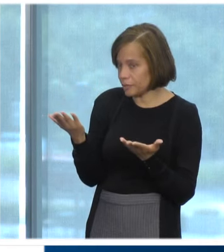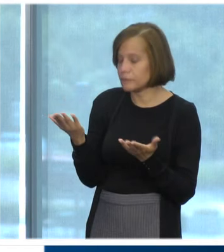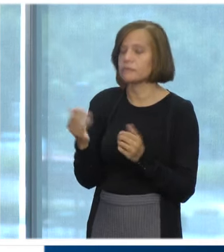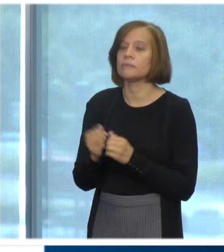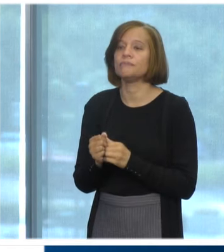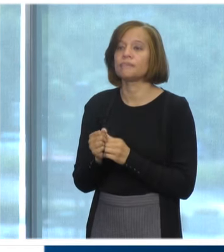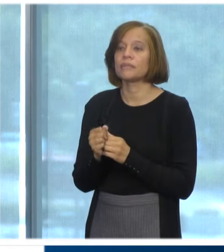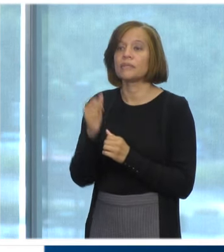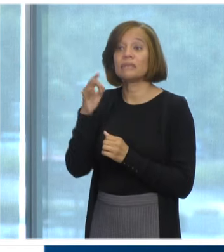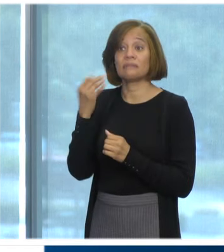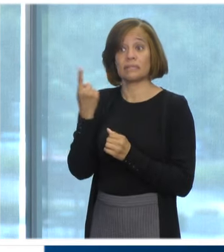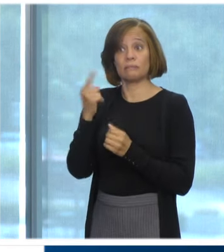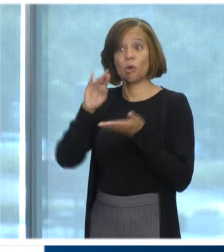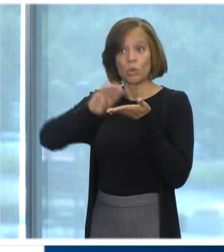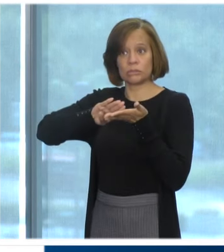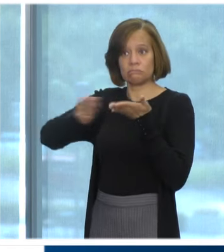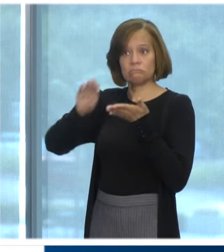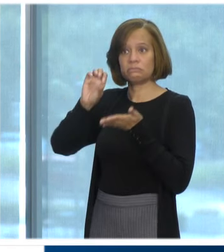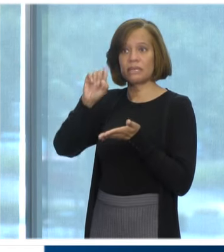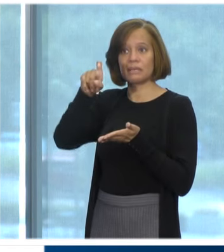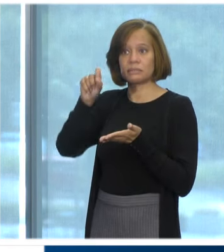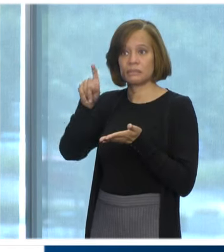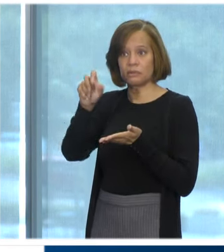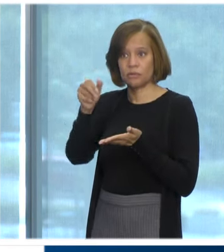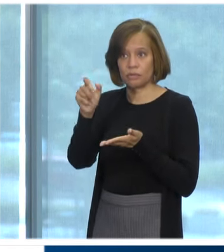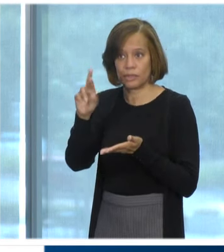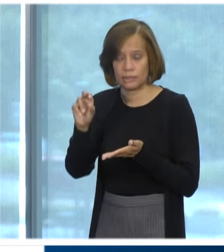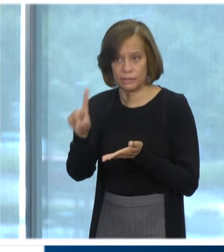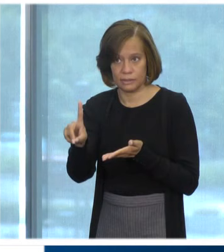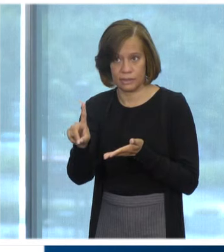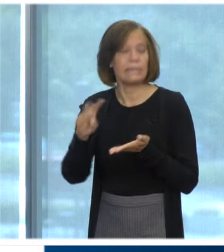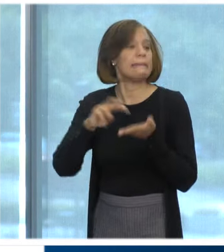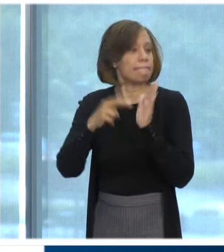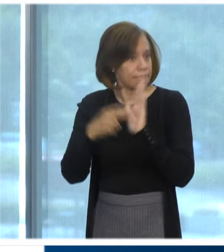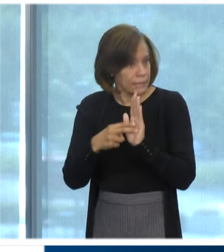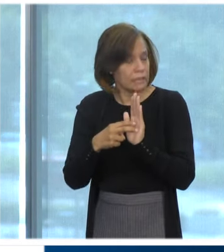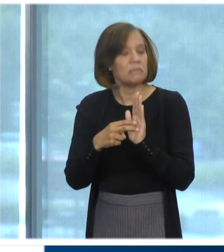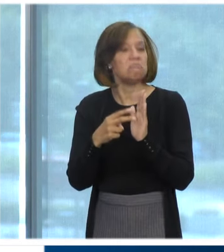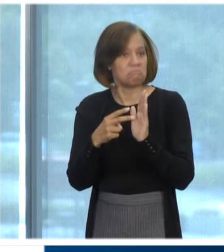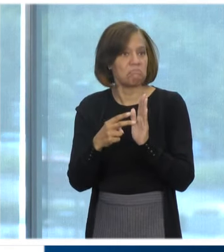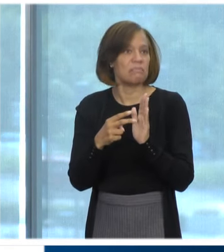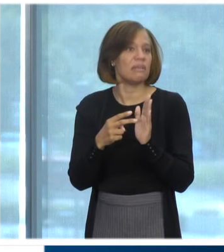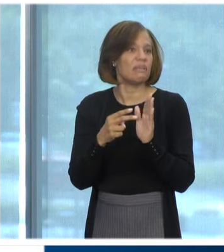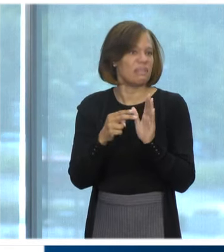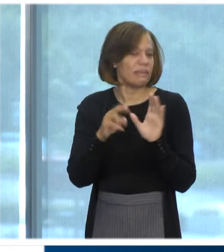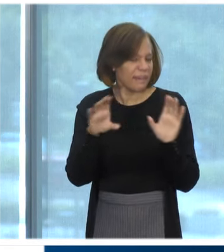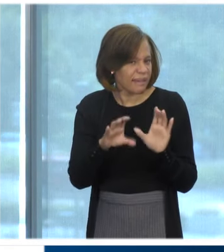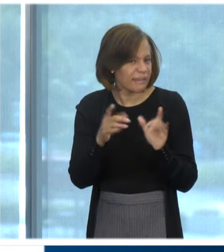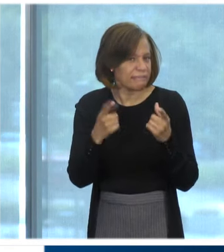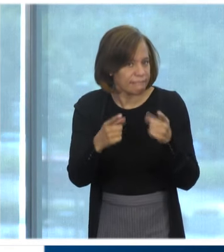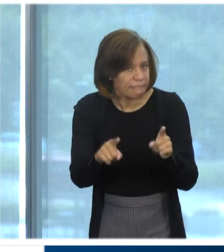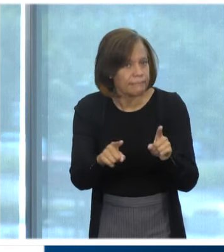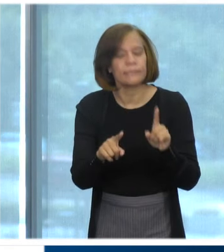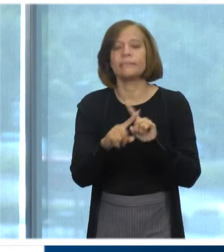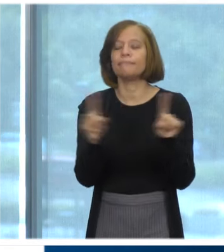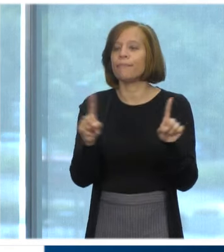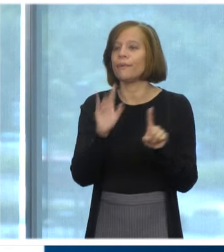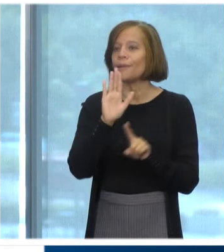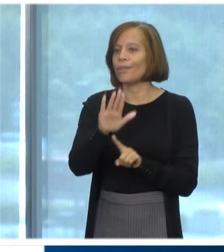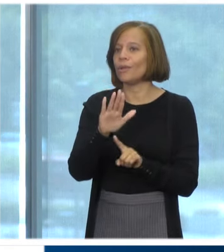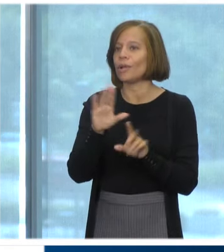exonerated, which is the evidence indicates the alleged conduct occurred, but the actions taken by the employees were